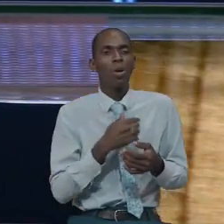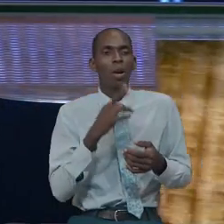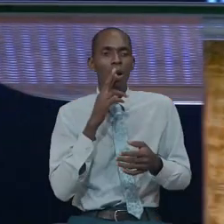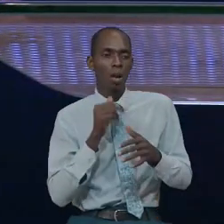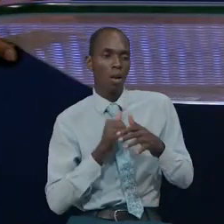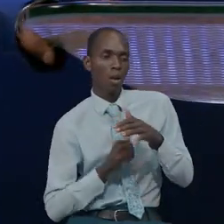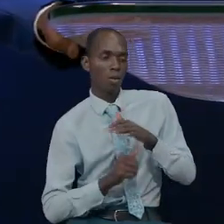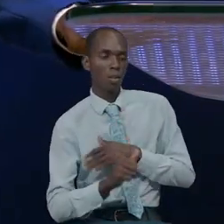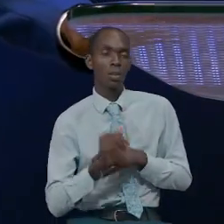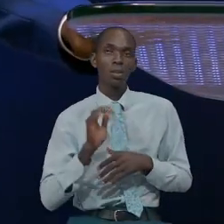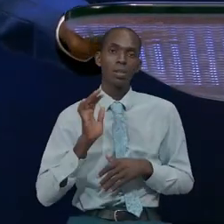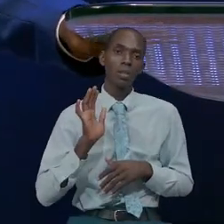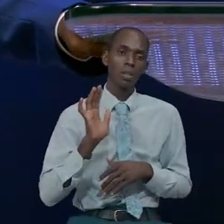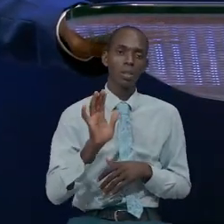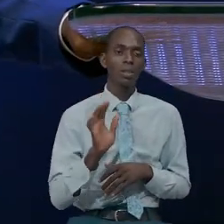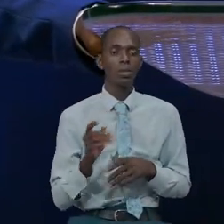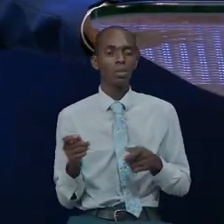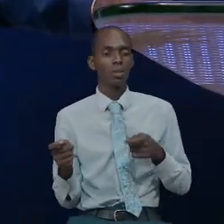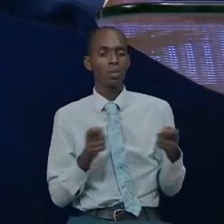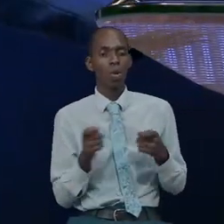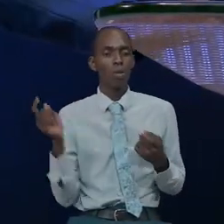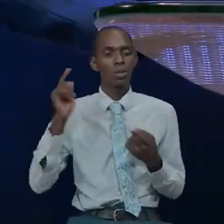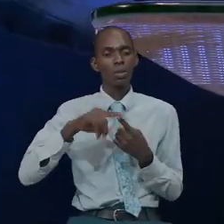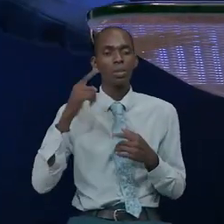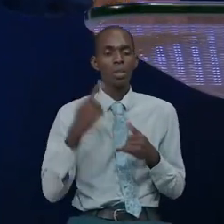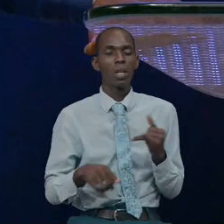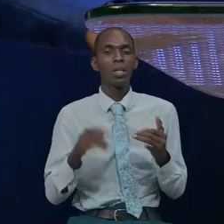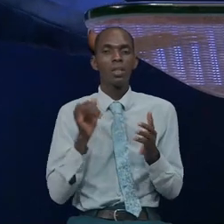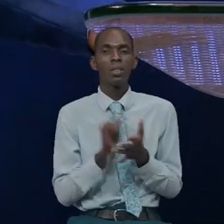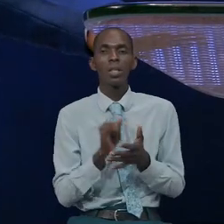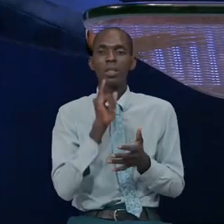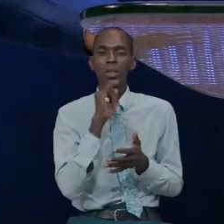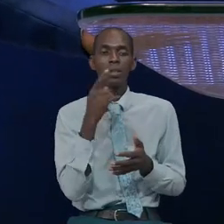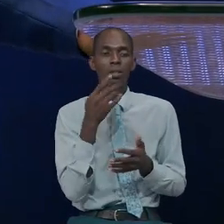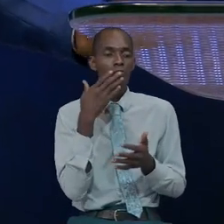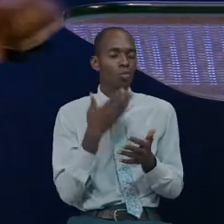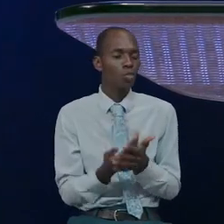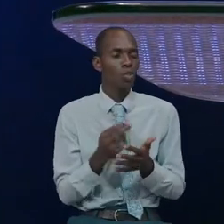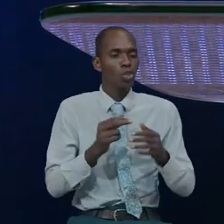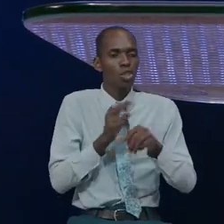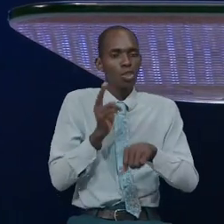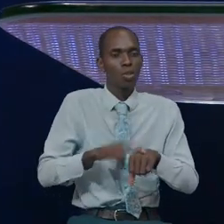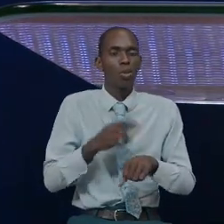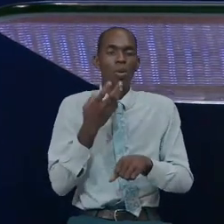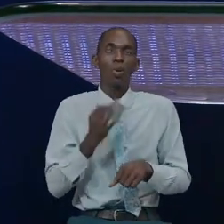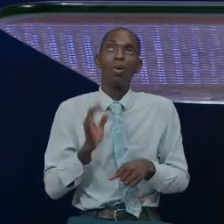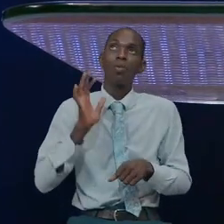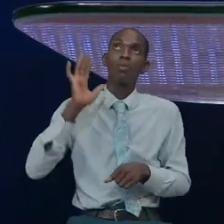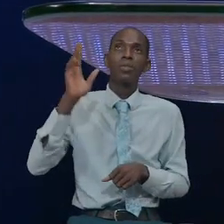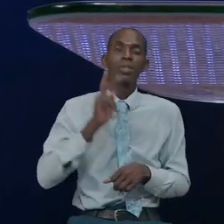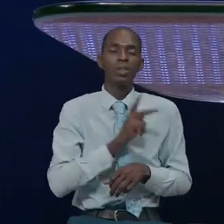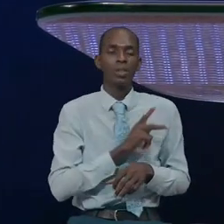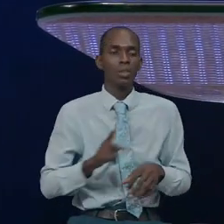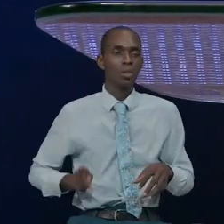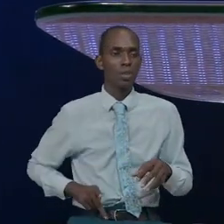his dominion unto the end. That's the virtue and that's the nature of his kingdom. And it